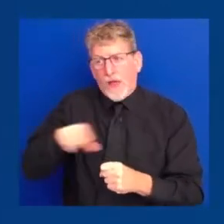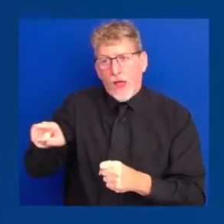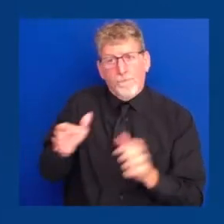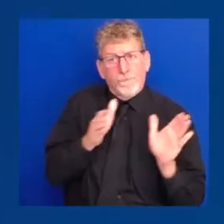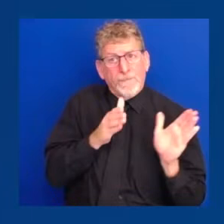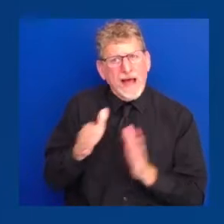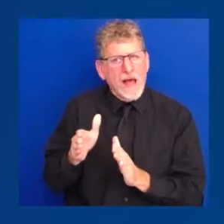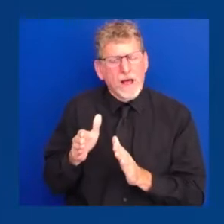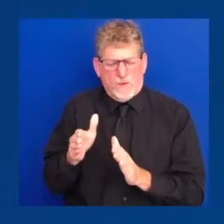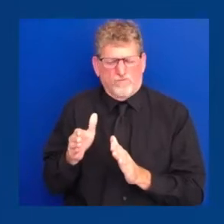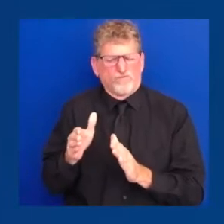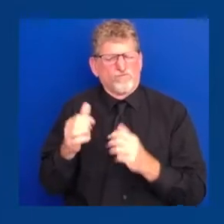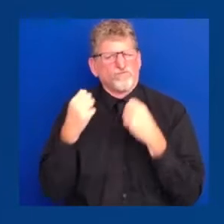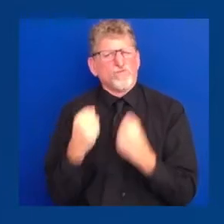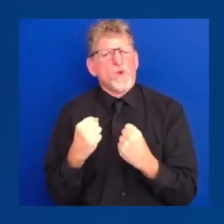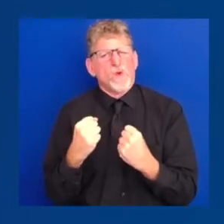comprehensive.